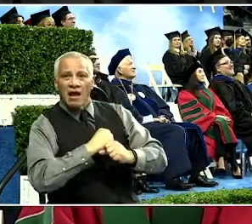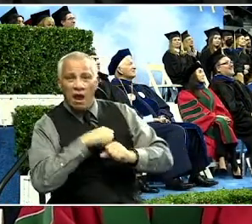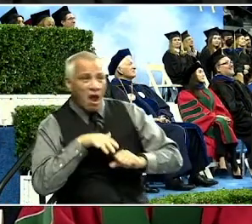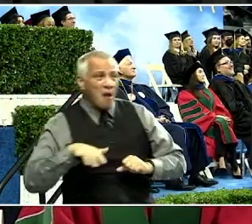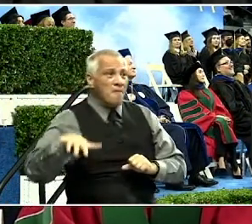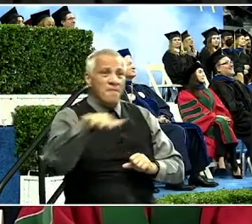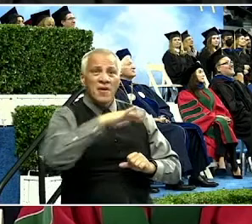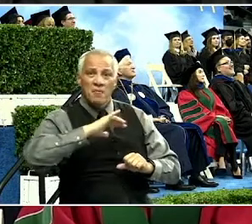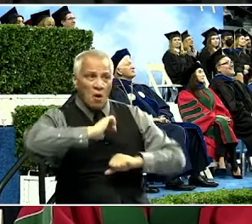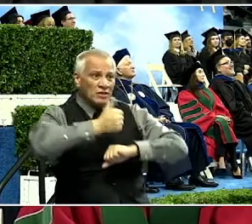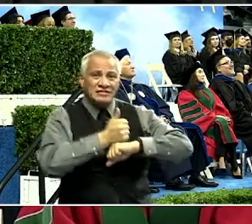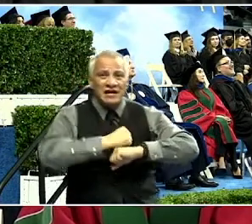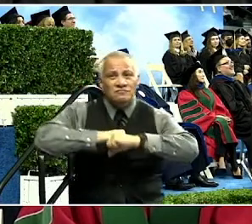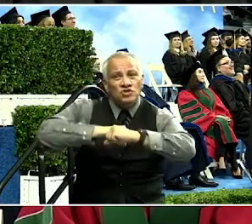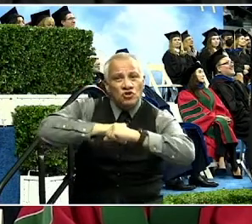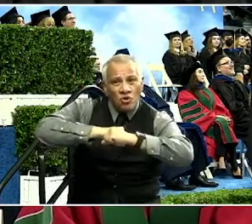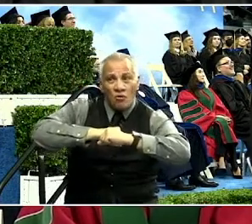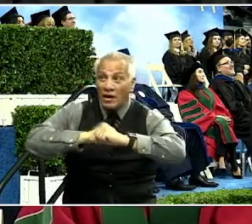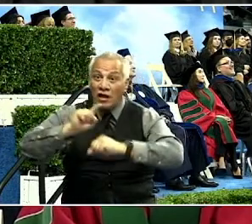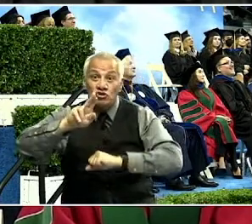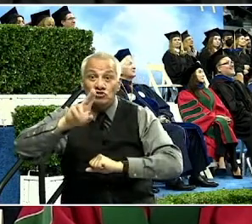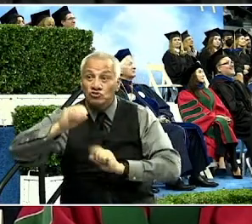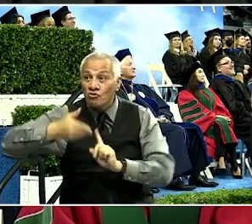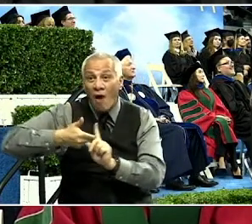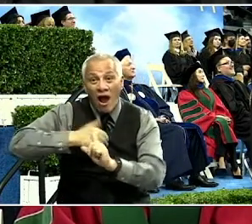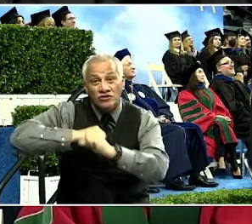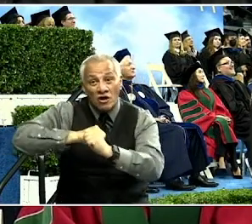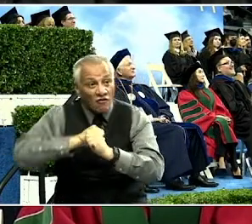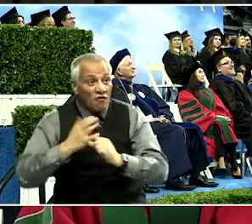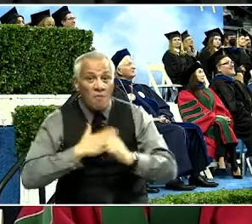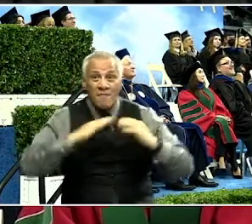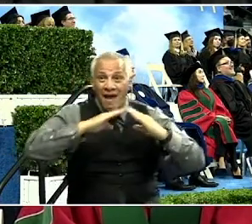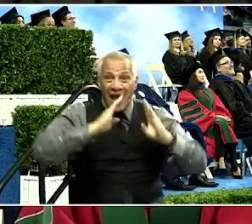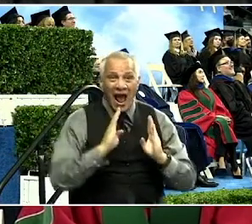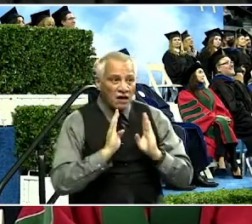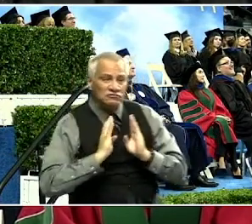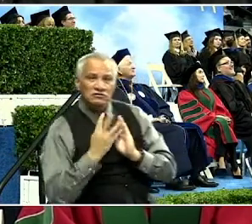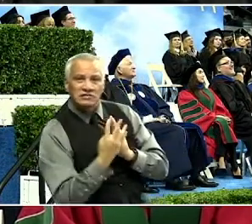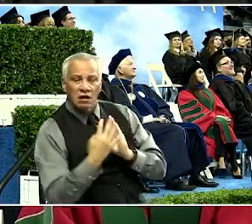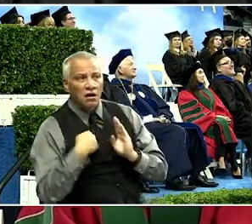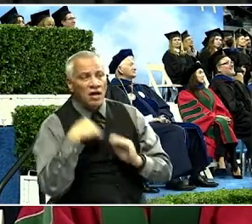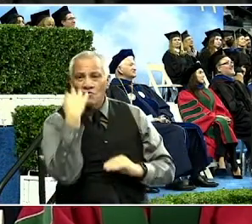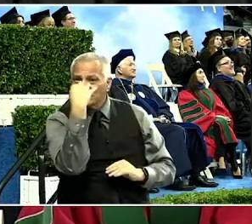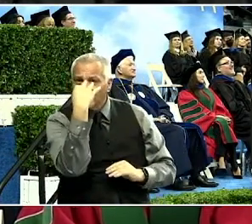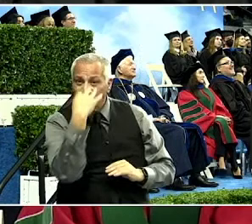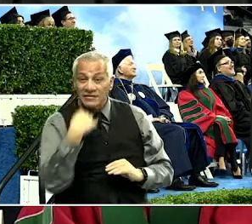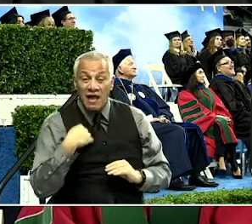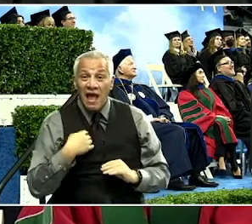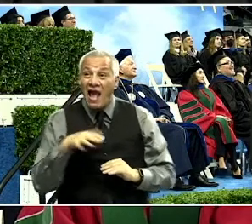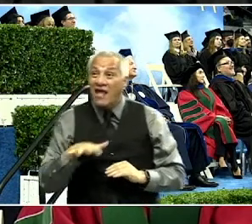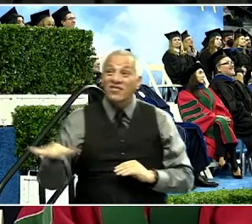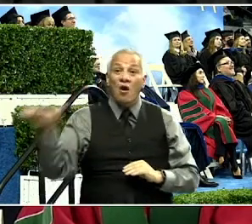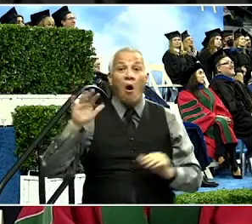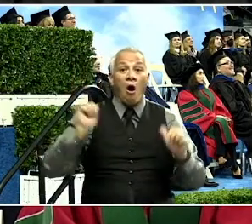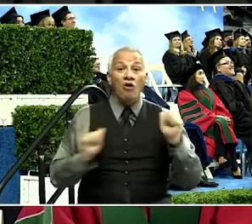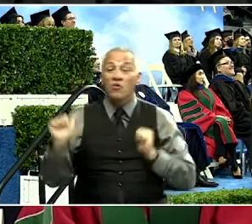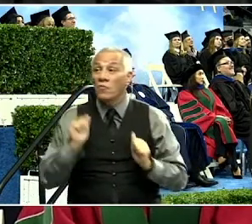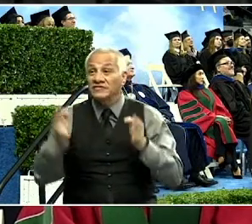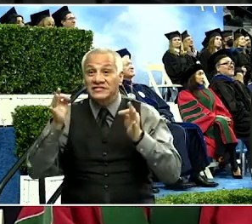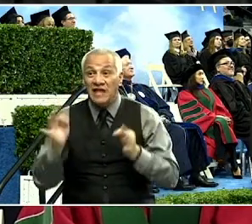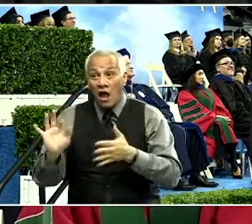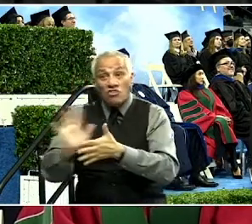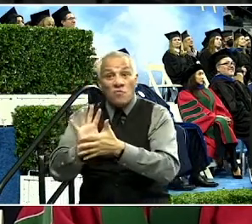around-the-clock security guards in front of our tiny Valley Village home. It was insanity. And soon enough, every major cinema chain pulled the